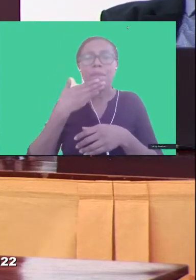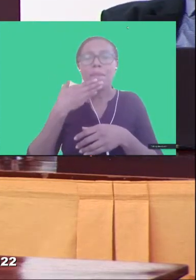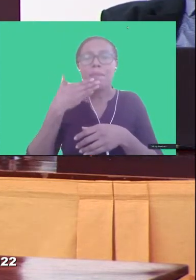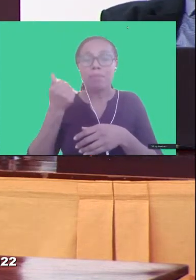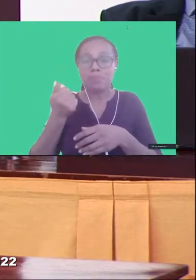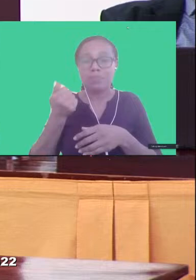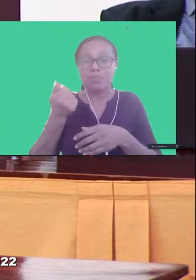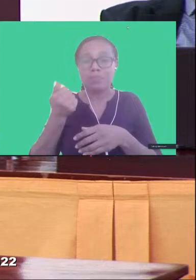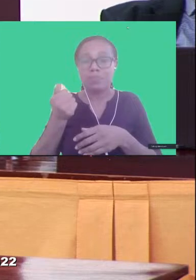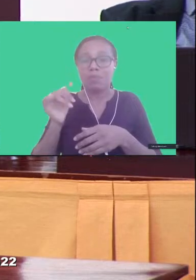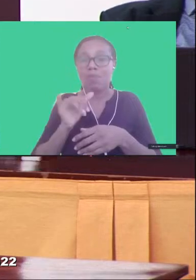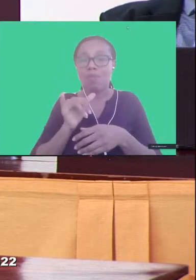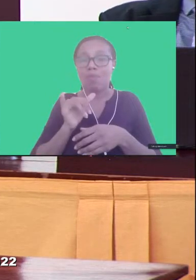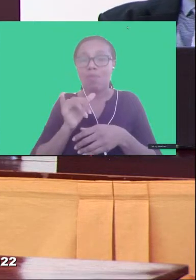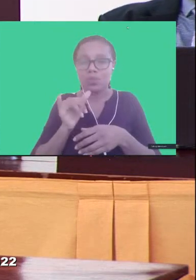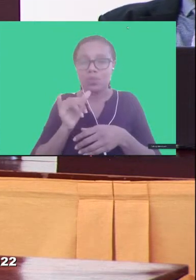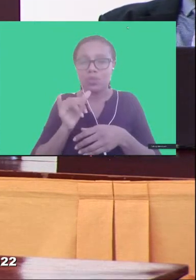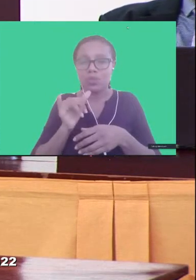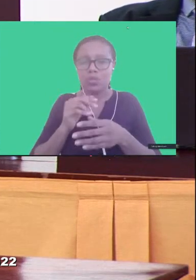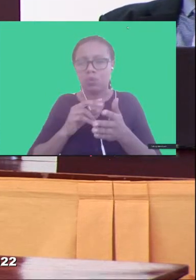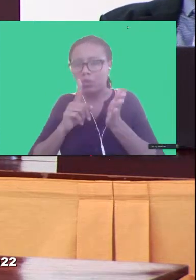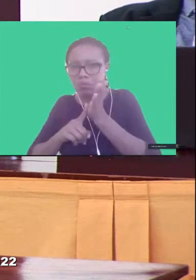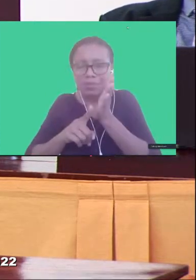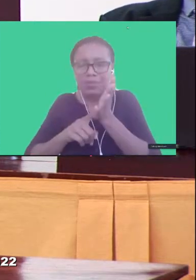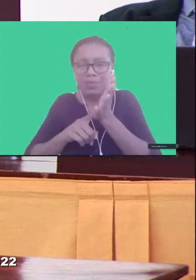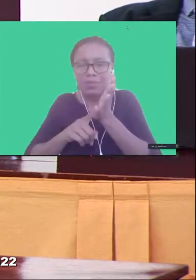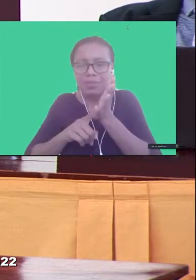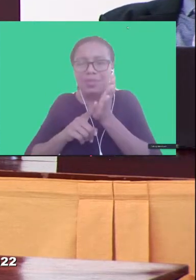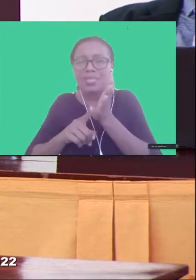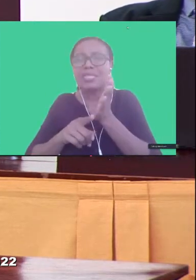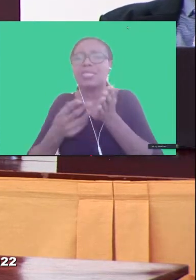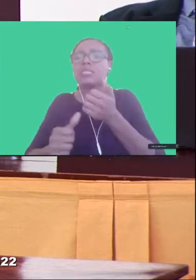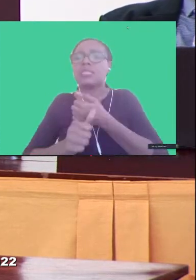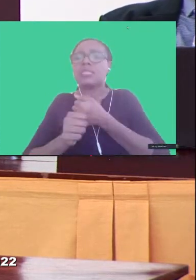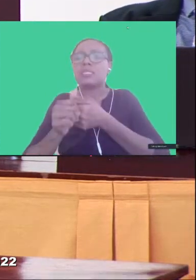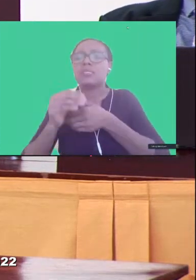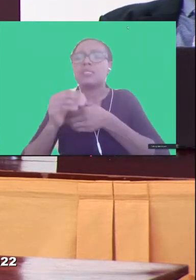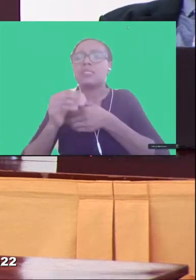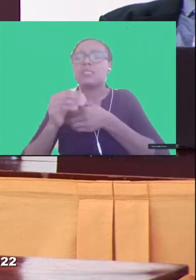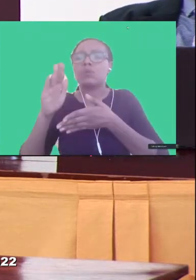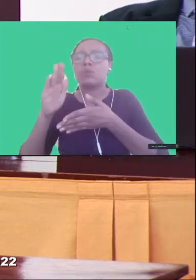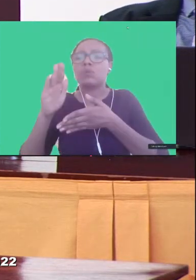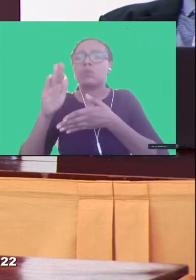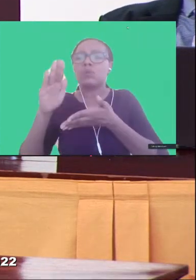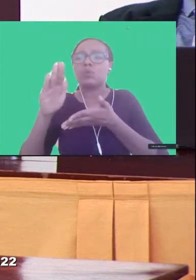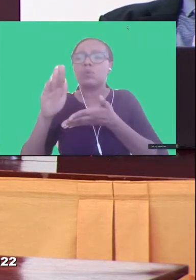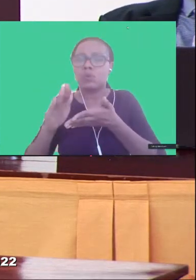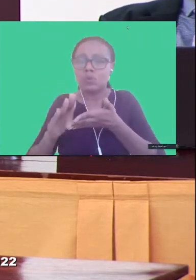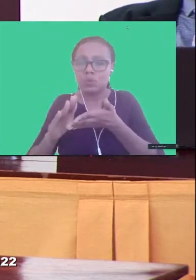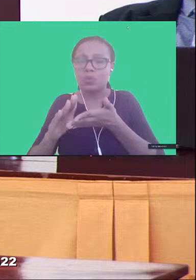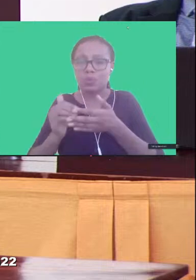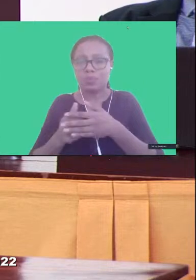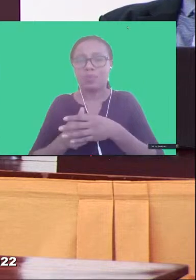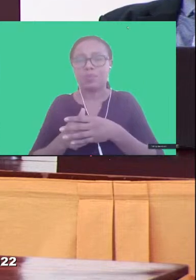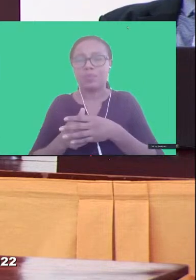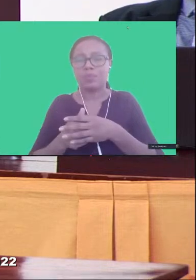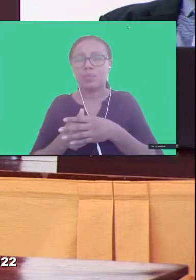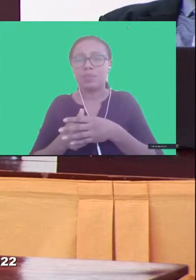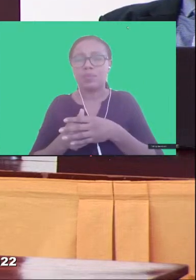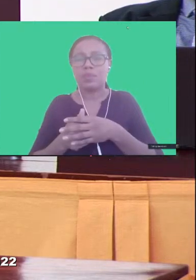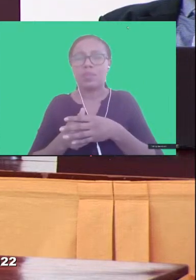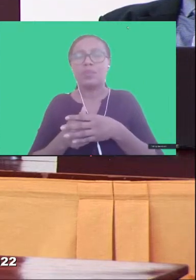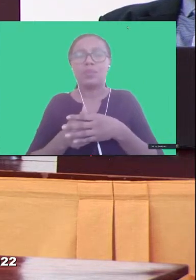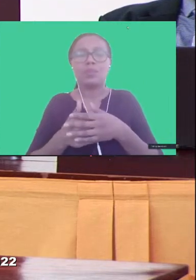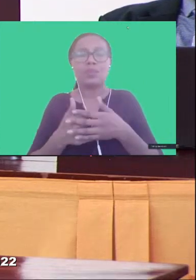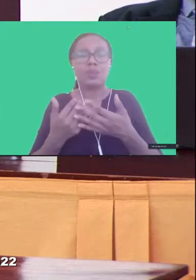would be good to remove the requirement to acquire 2D seismic and move straight to acquiring 3D seismic in the first phase. So that's one